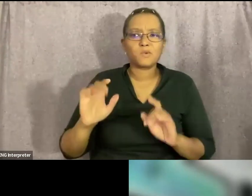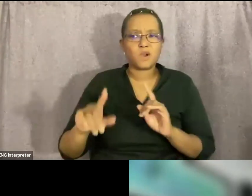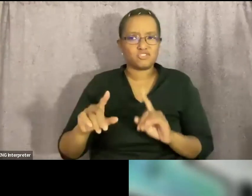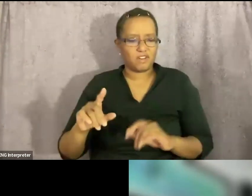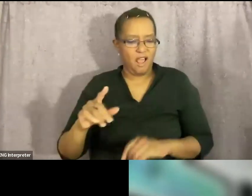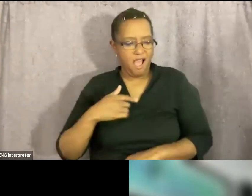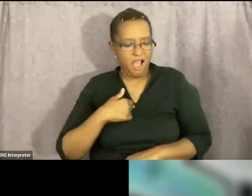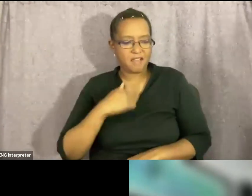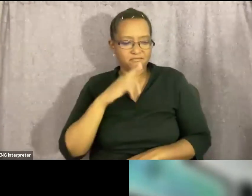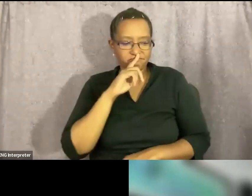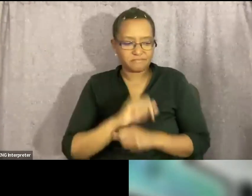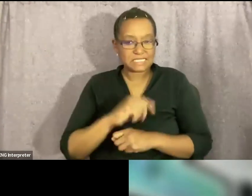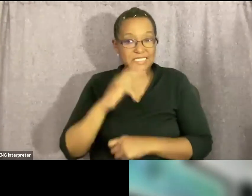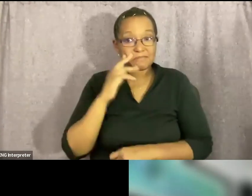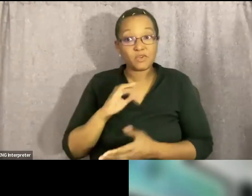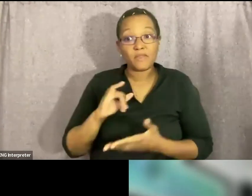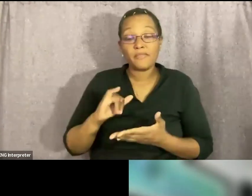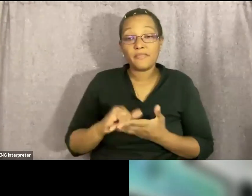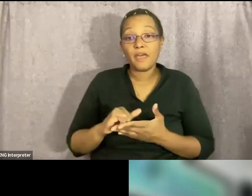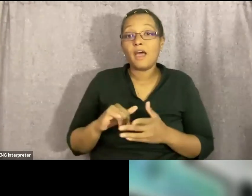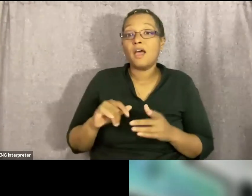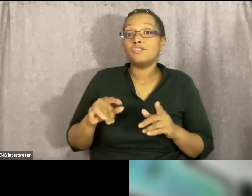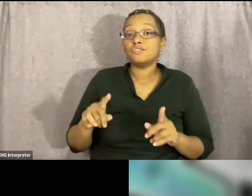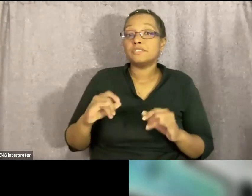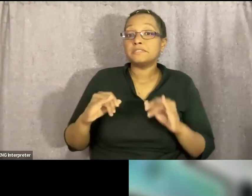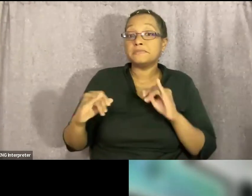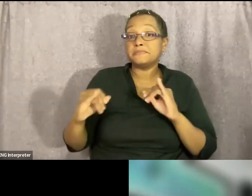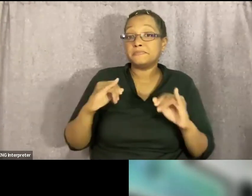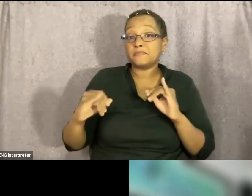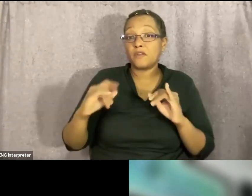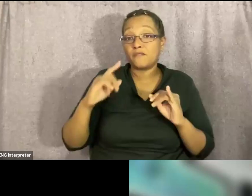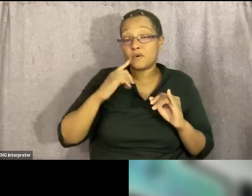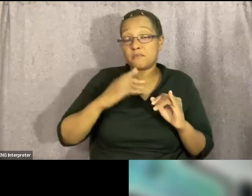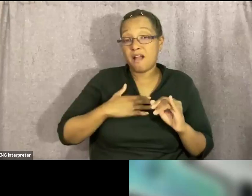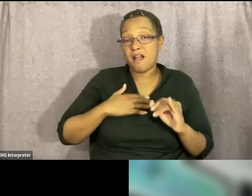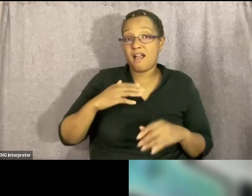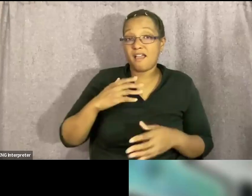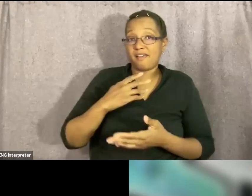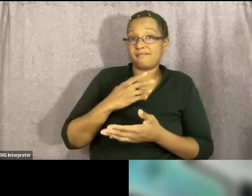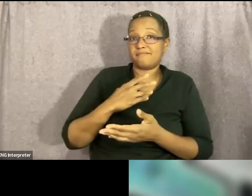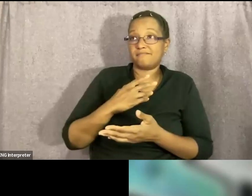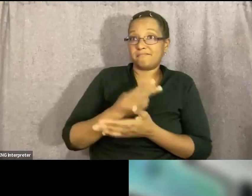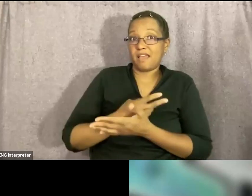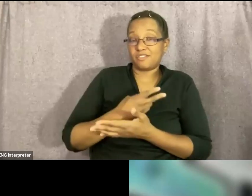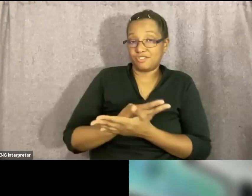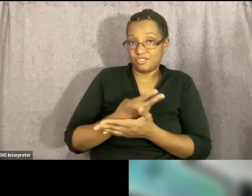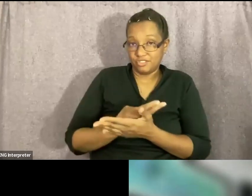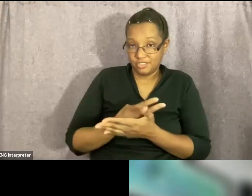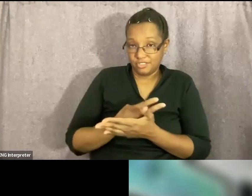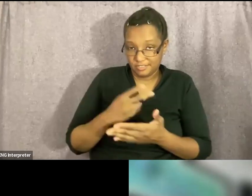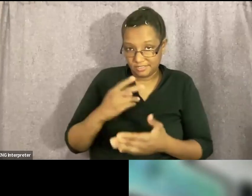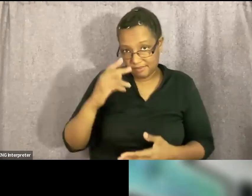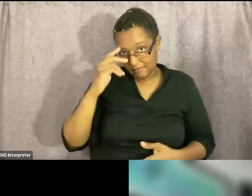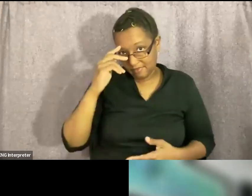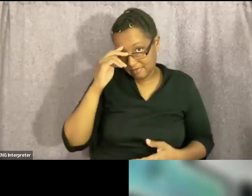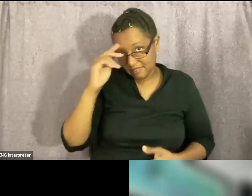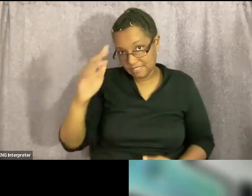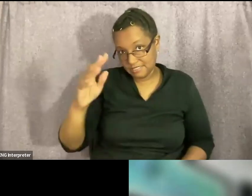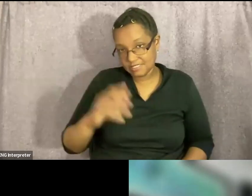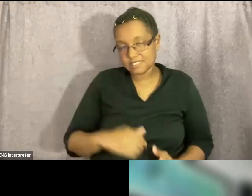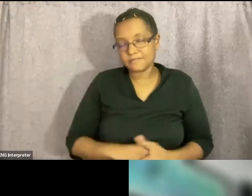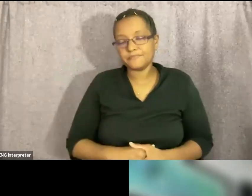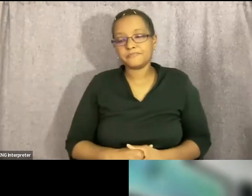This past month, I've spent a lot of time connecting with other community archivists that are doing the similar work of creating archives